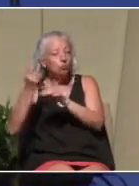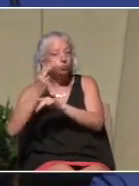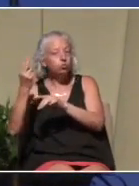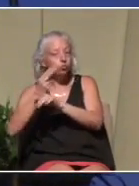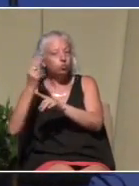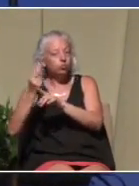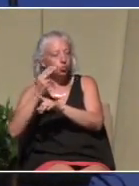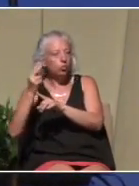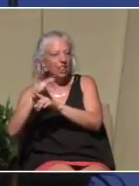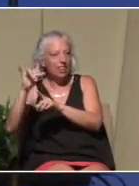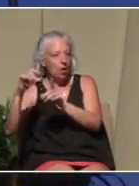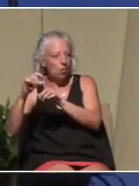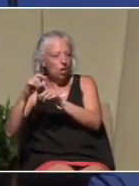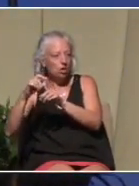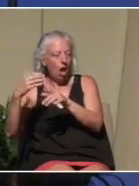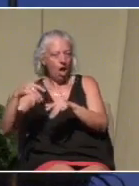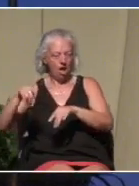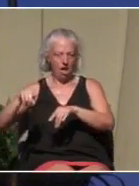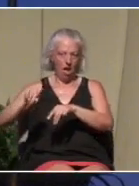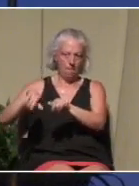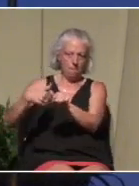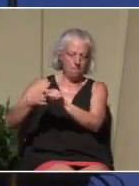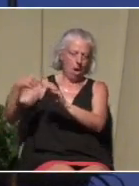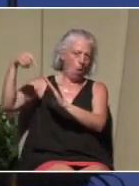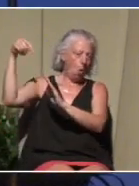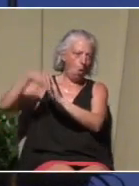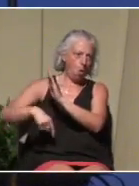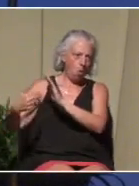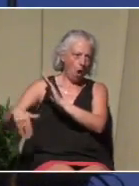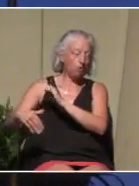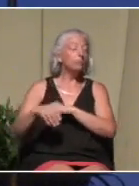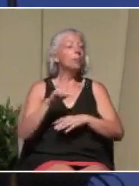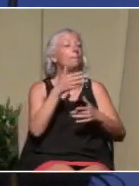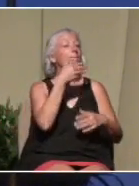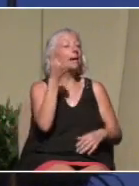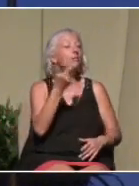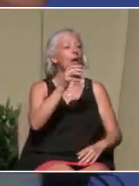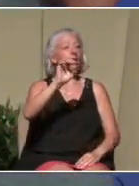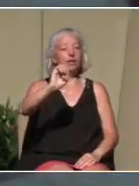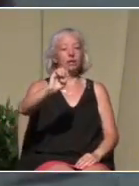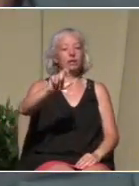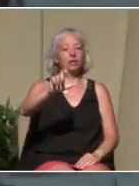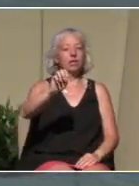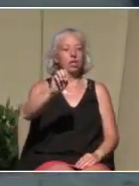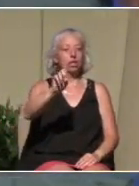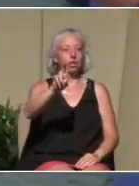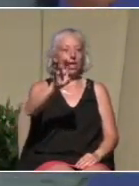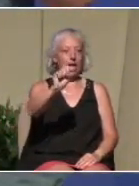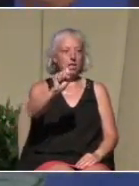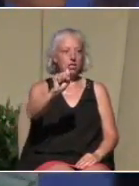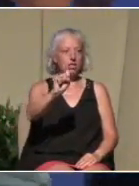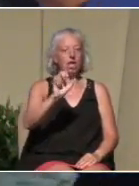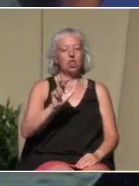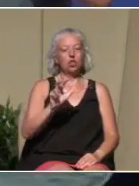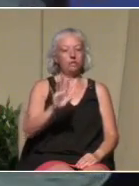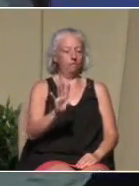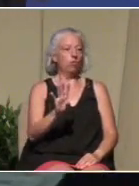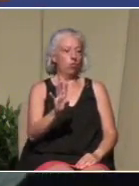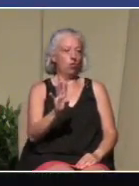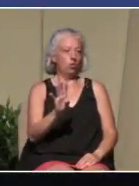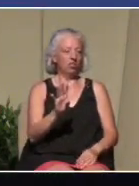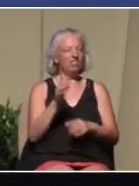word, and a deep Hebrew word, but the best place is in Exodus chapter 34. Now remember, in Exodus chapter